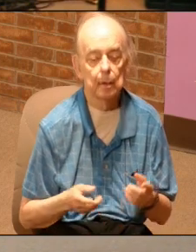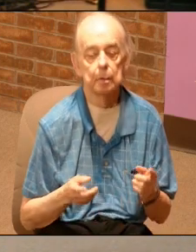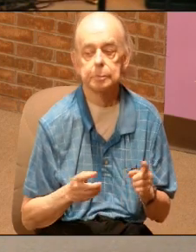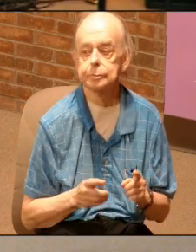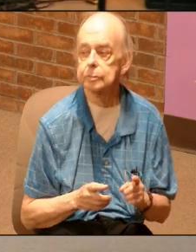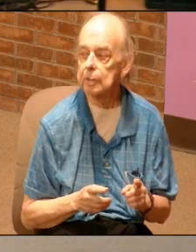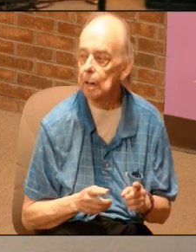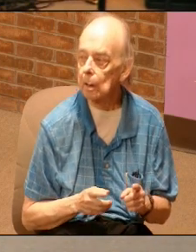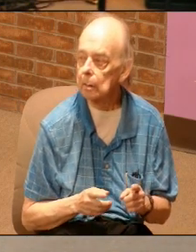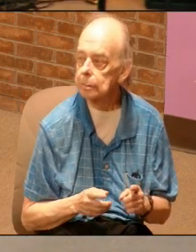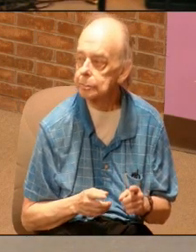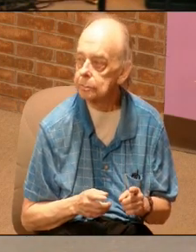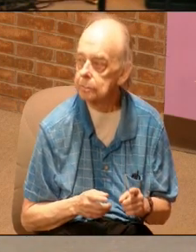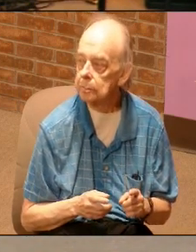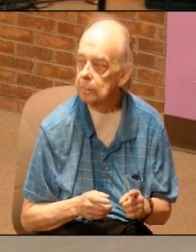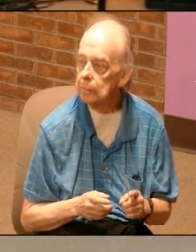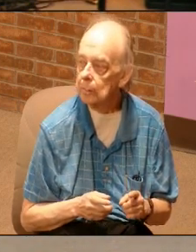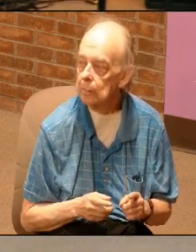happens is this.